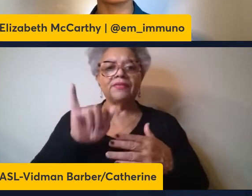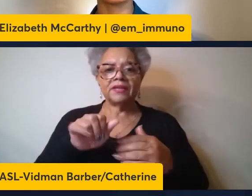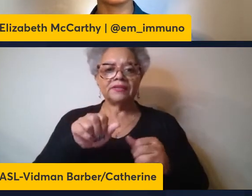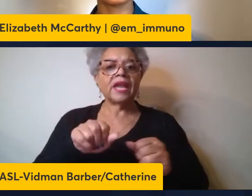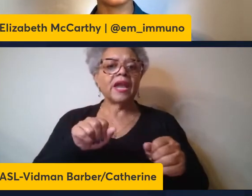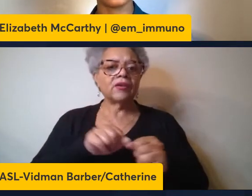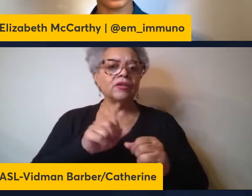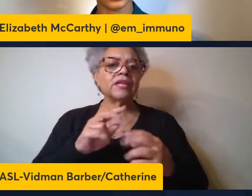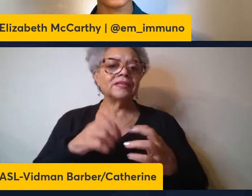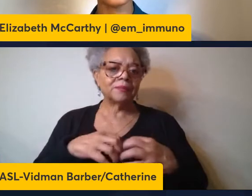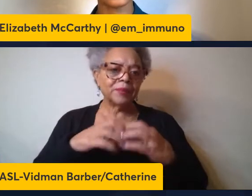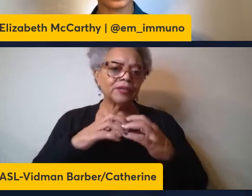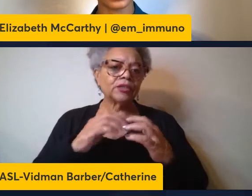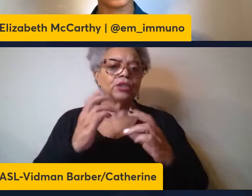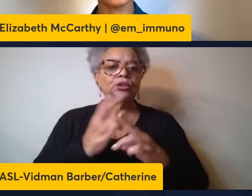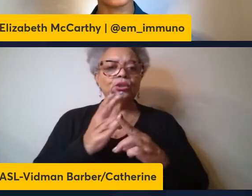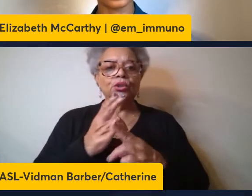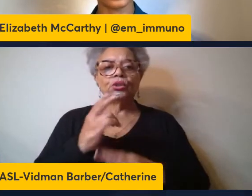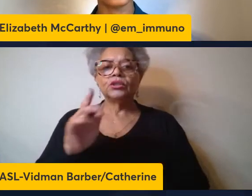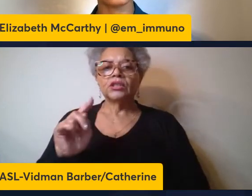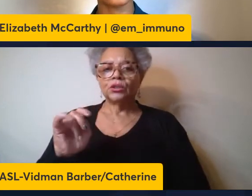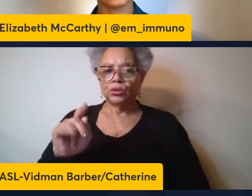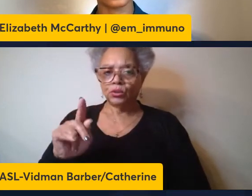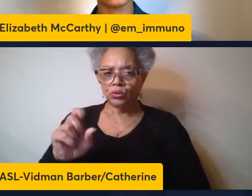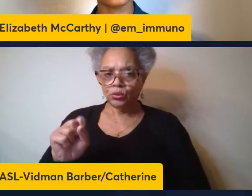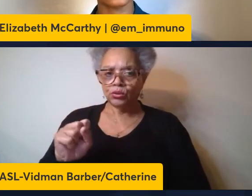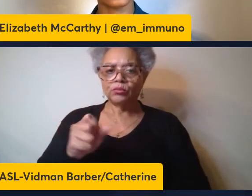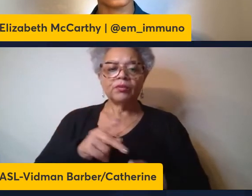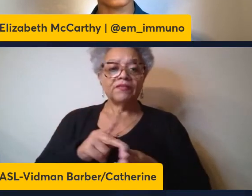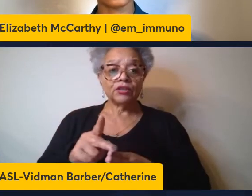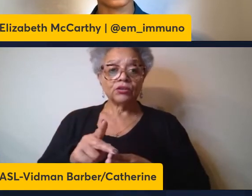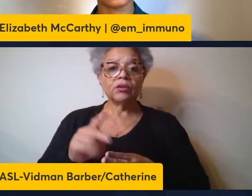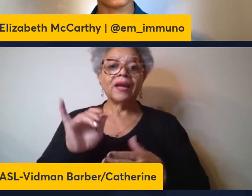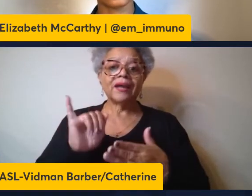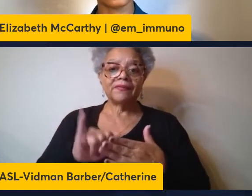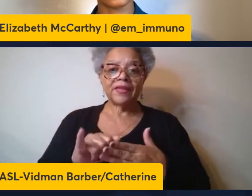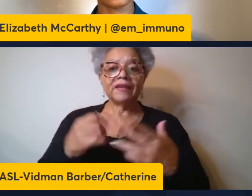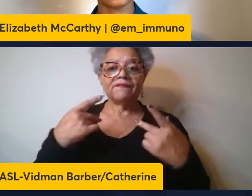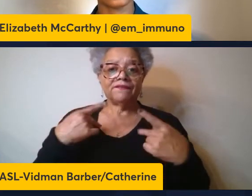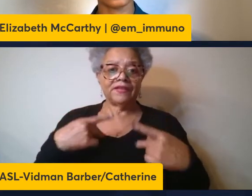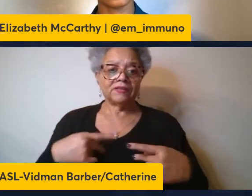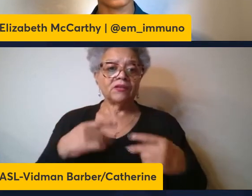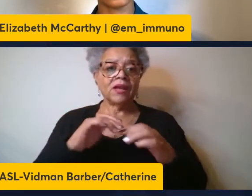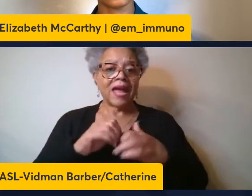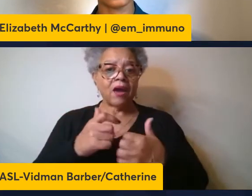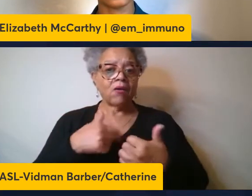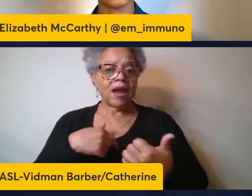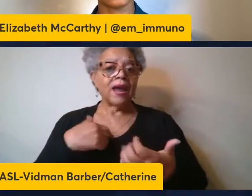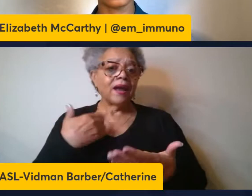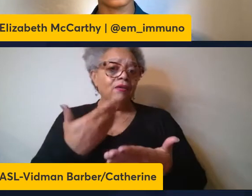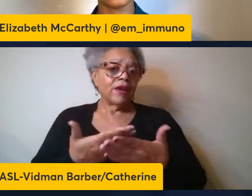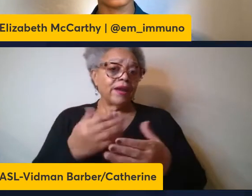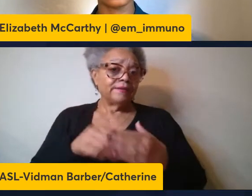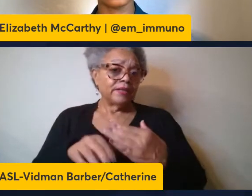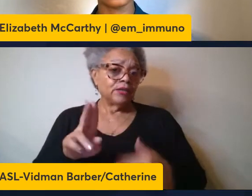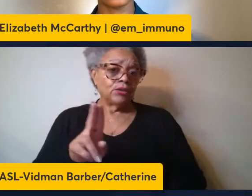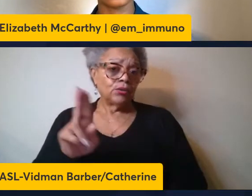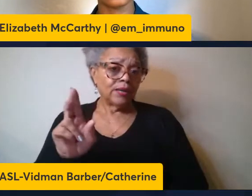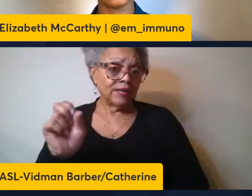using computational tools, and that's basically how I came to the US and